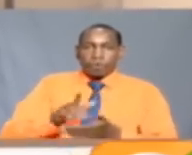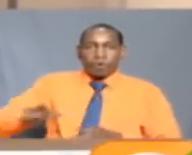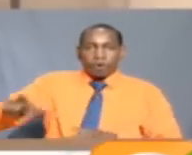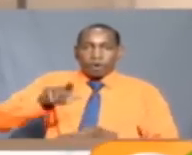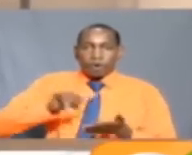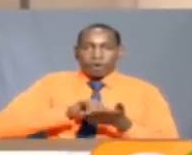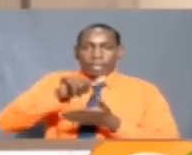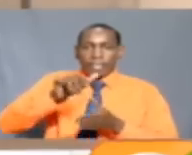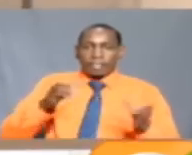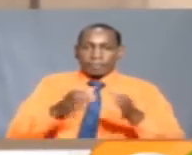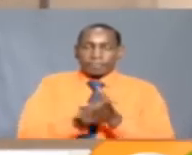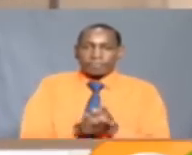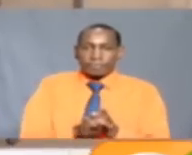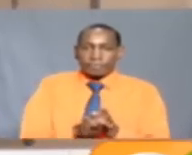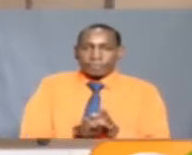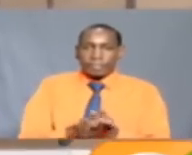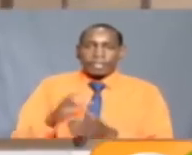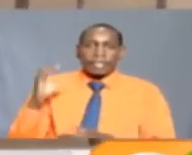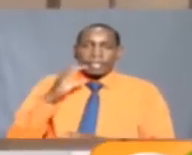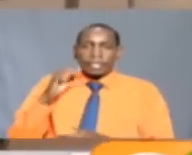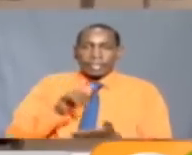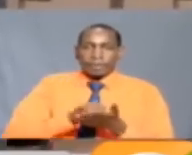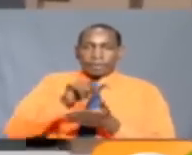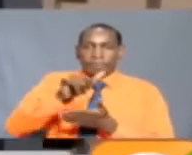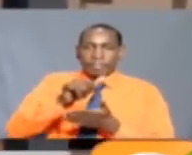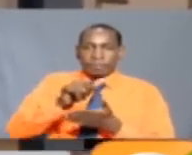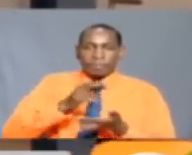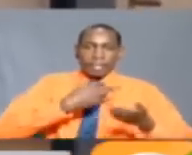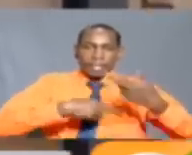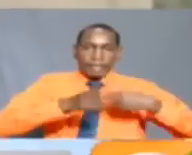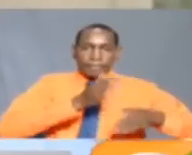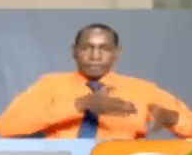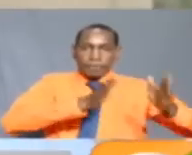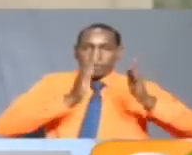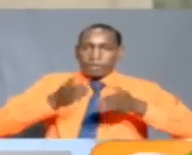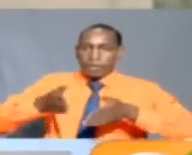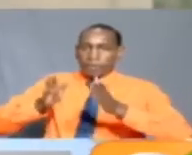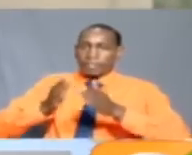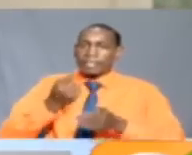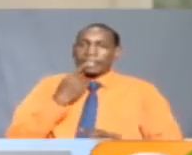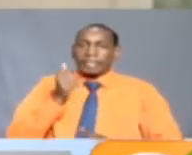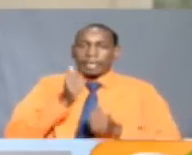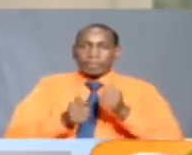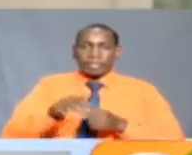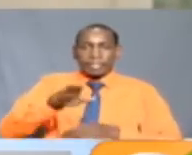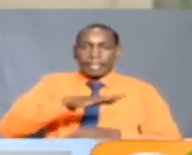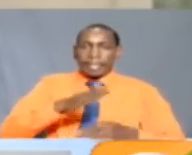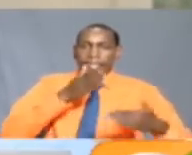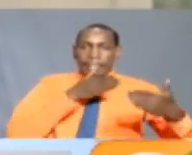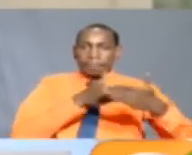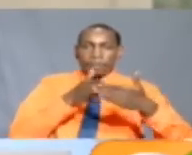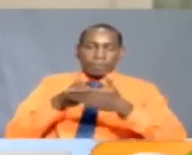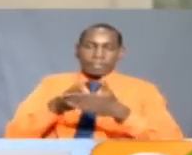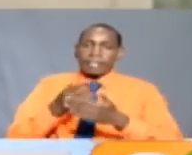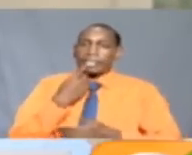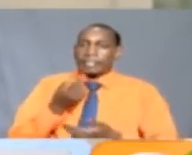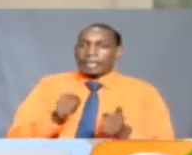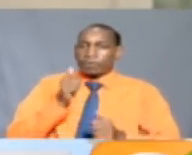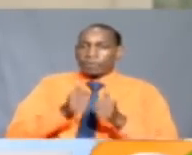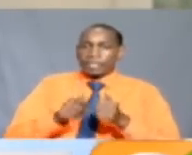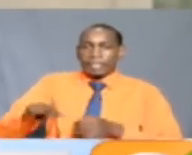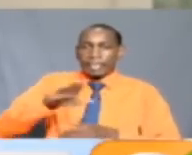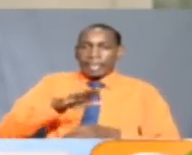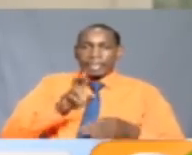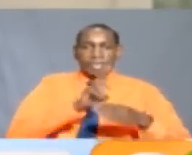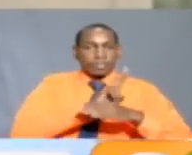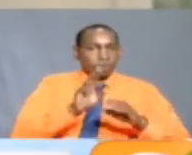The Civil Aviation Authority reviews all of these routes, and they also tell us what areas to avoid. They don't have to tell us what they are, they just have to tell us what areas to keep out of. We